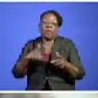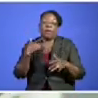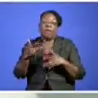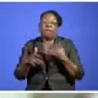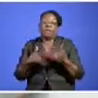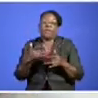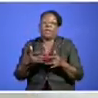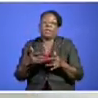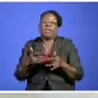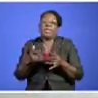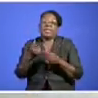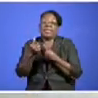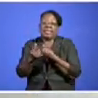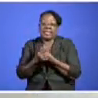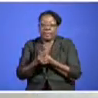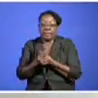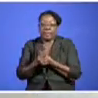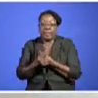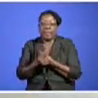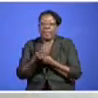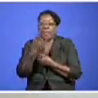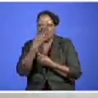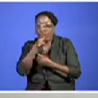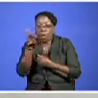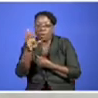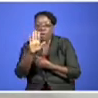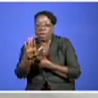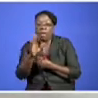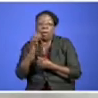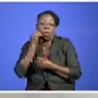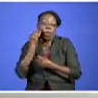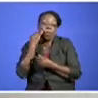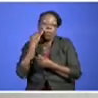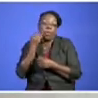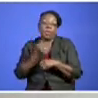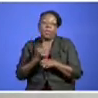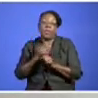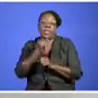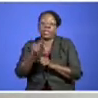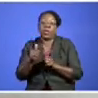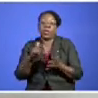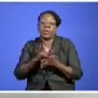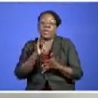an eye on you and make sure that you're safe.